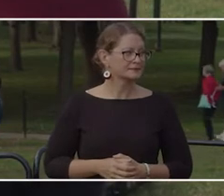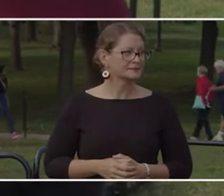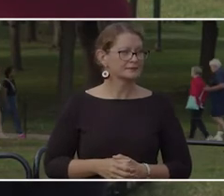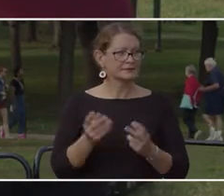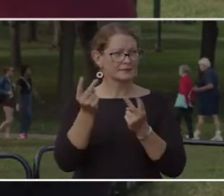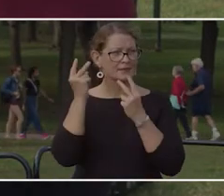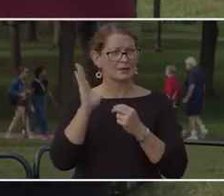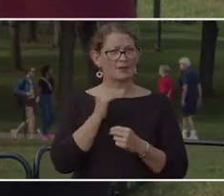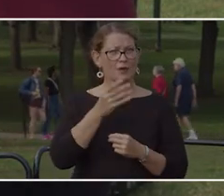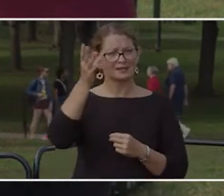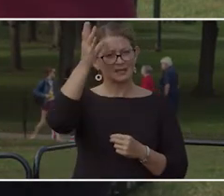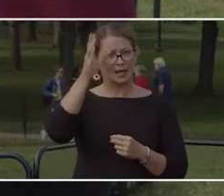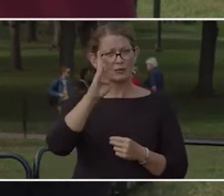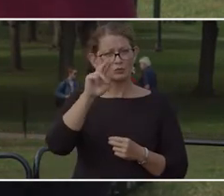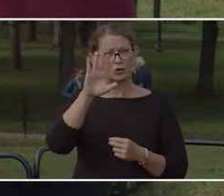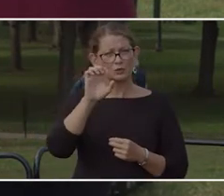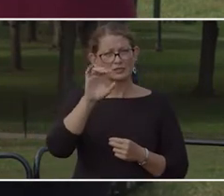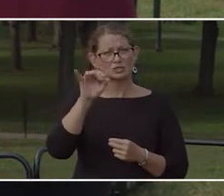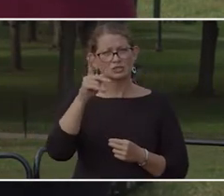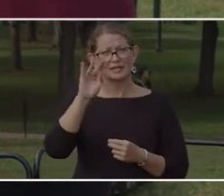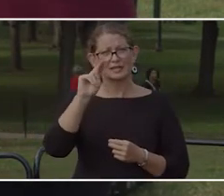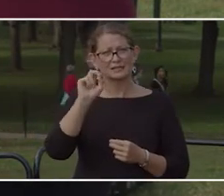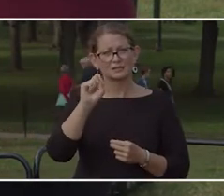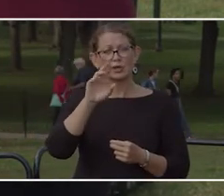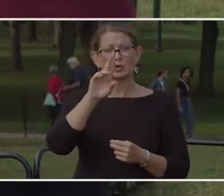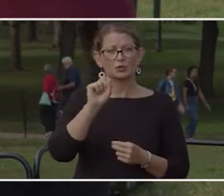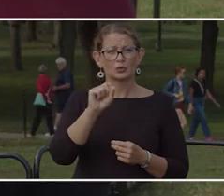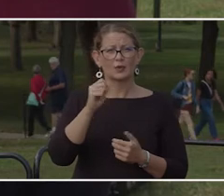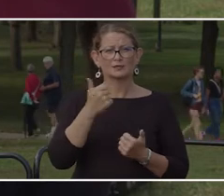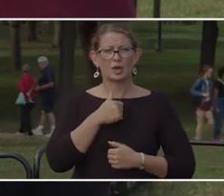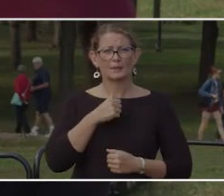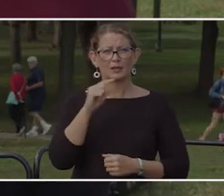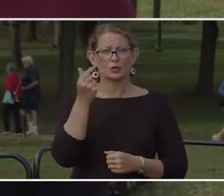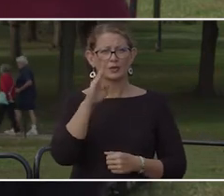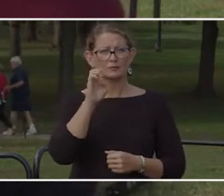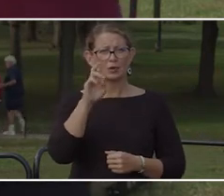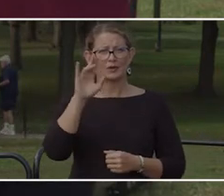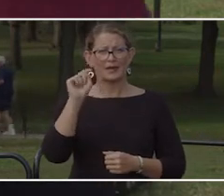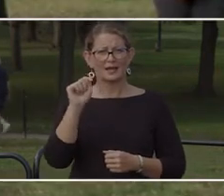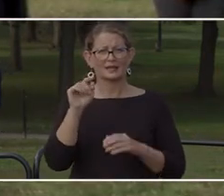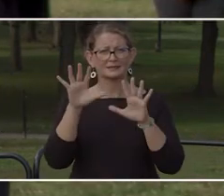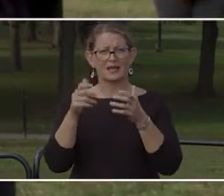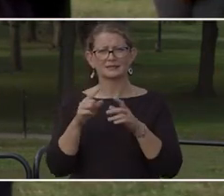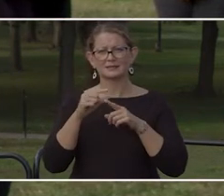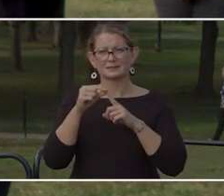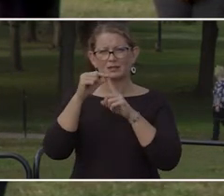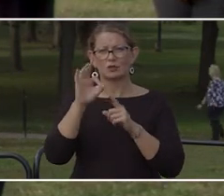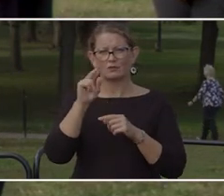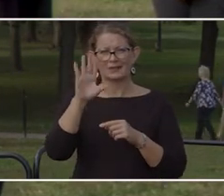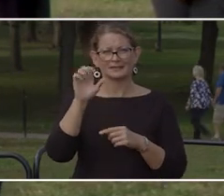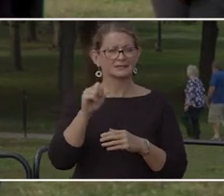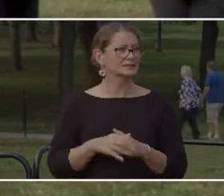In memory of our dad, Bruce Jenkins, U.S. Army, Green Beret, and Thailand Special Forces. My